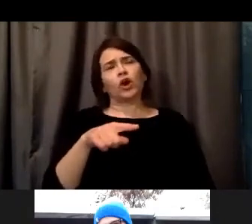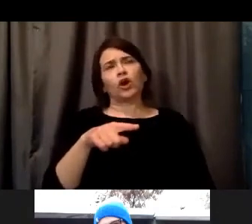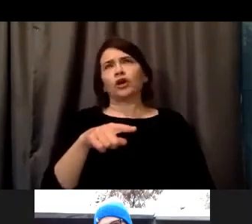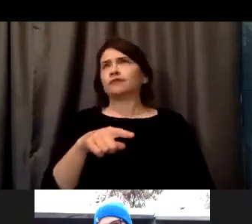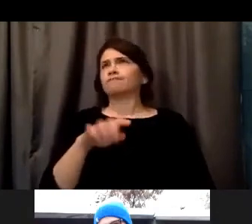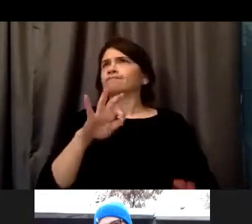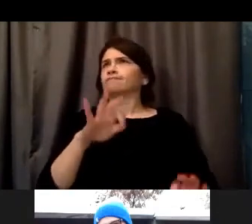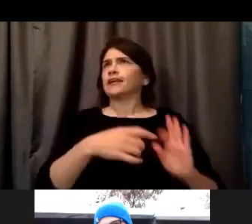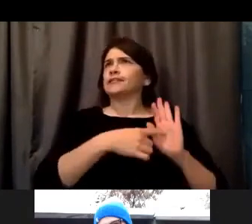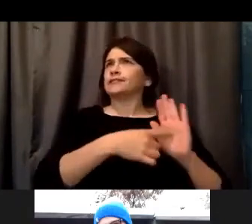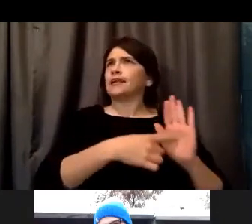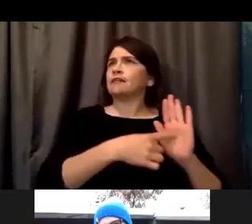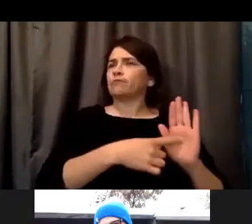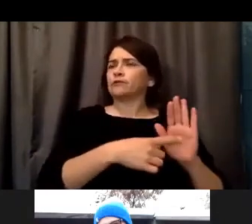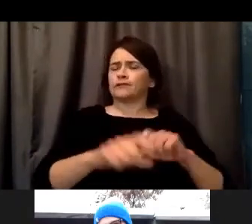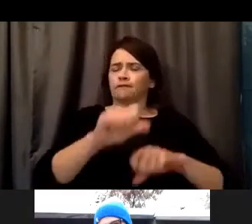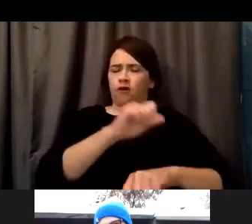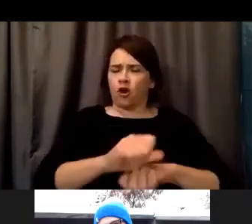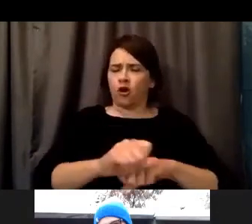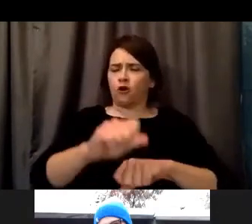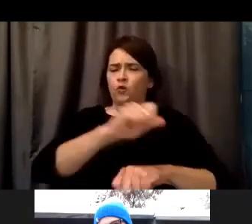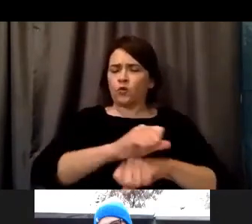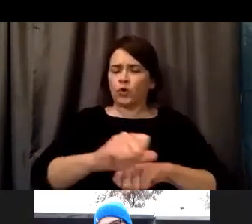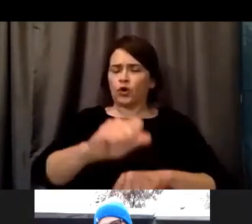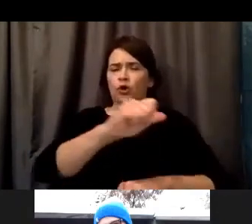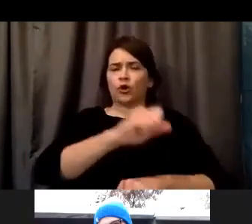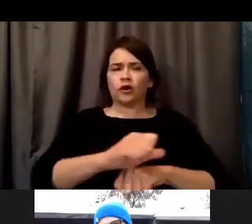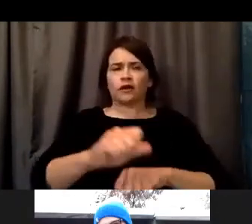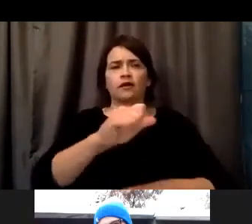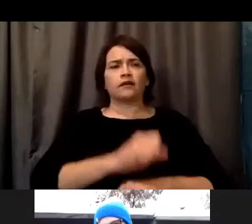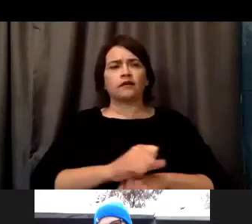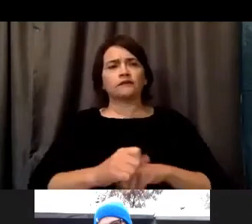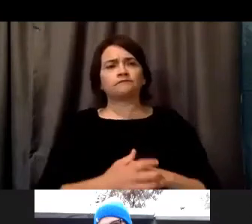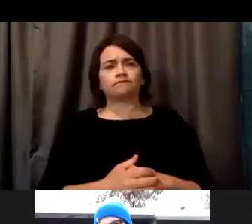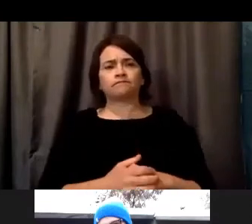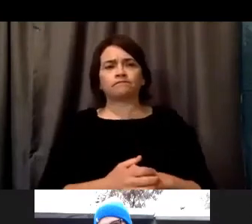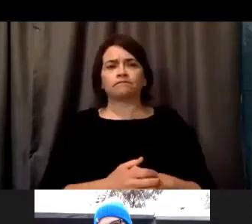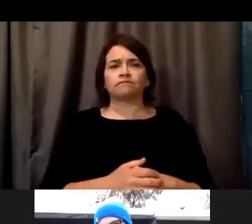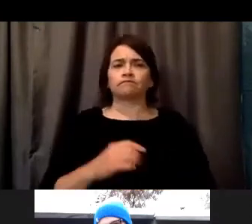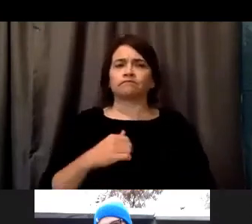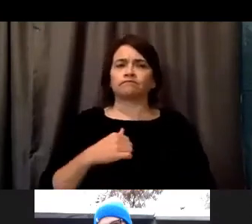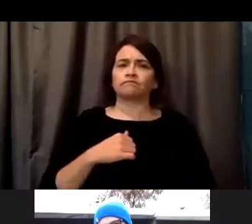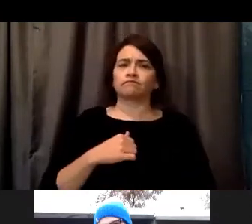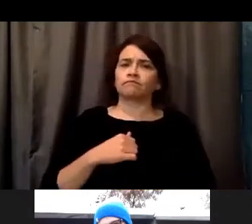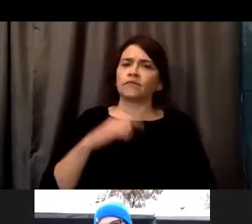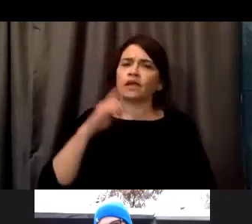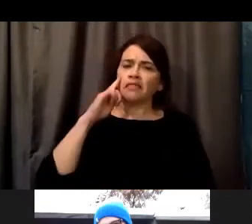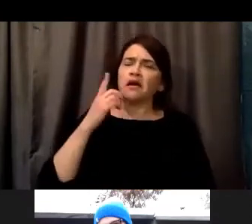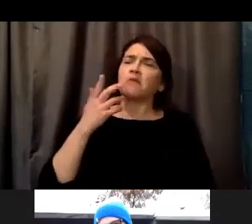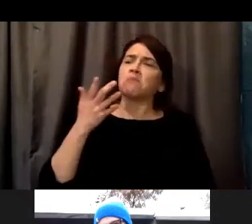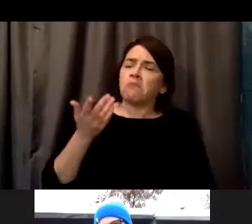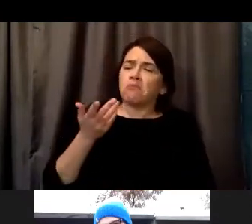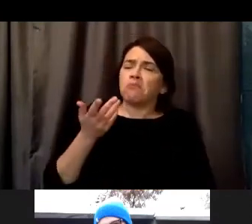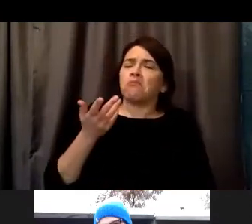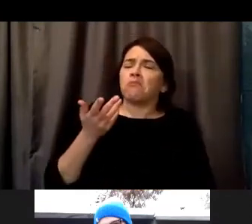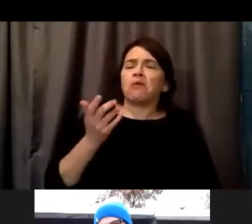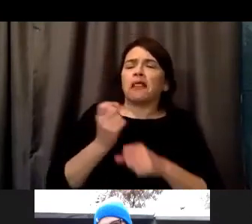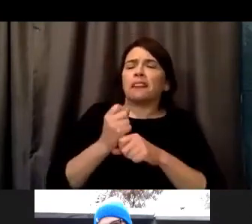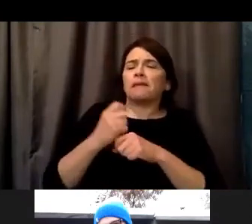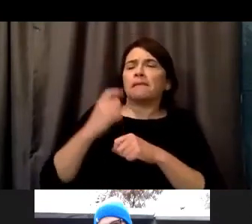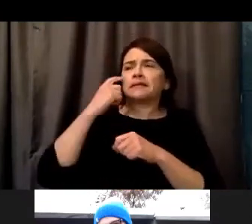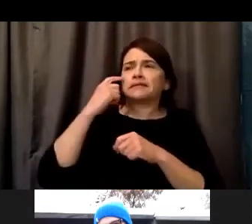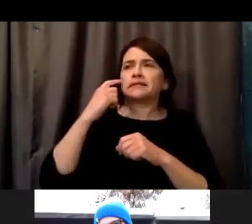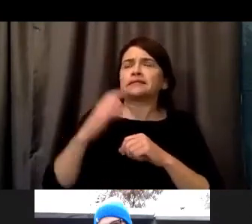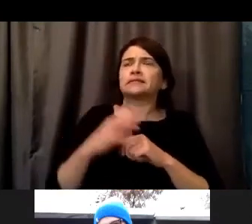what hard work can do and can pay off in America. So I thought, well, that makes sense. But